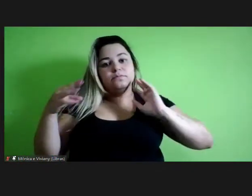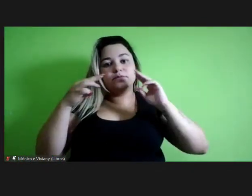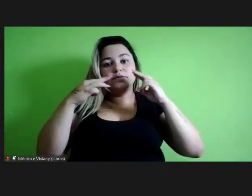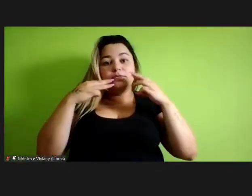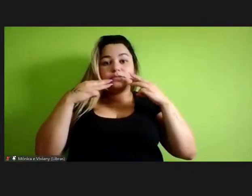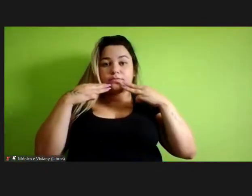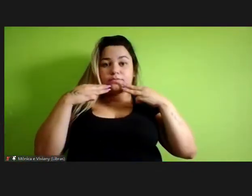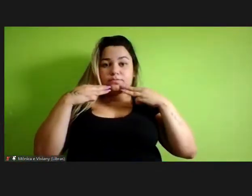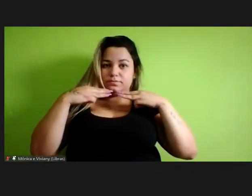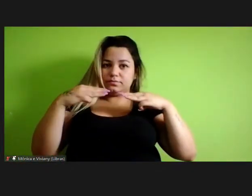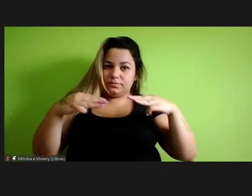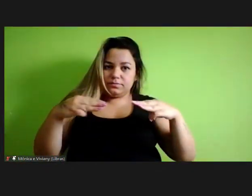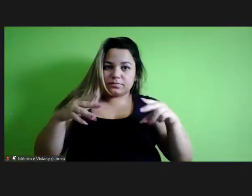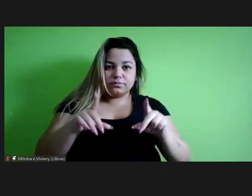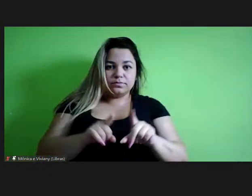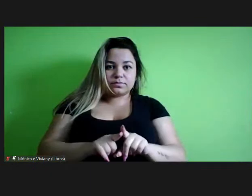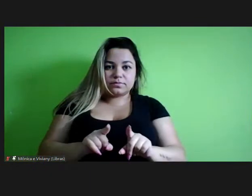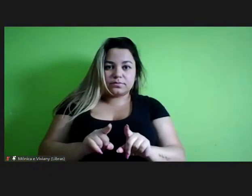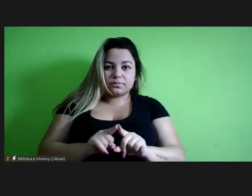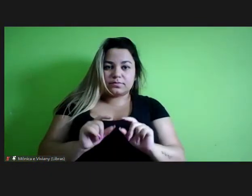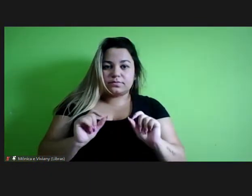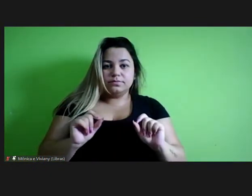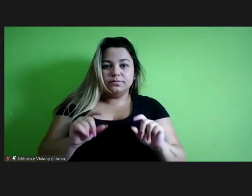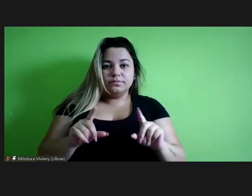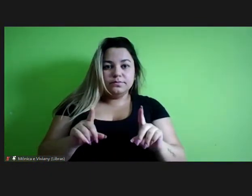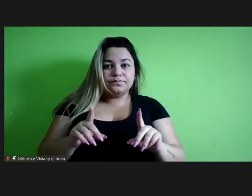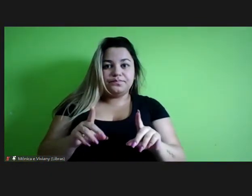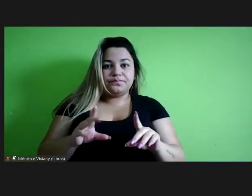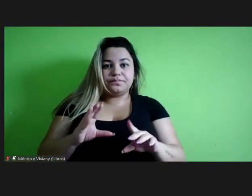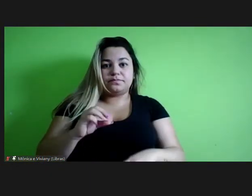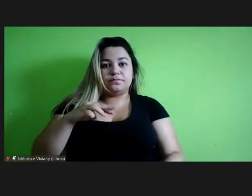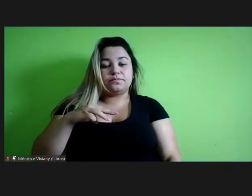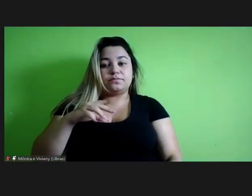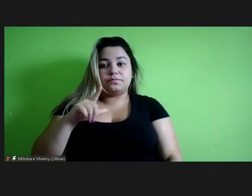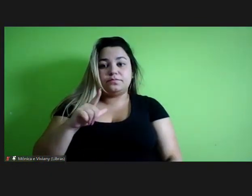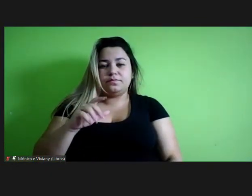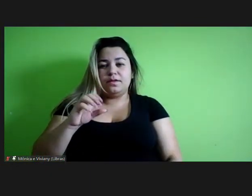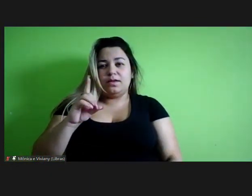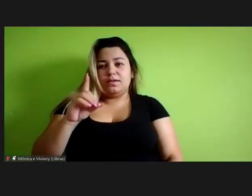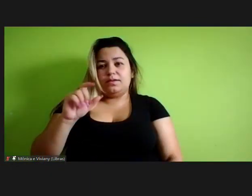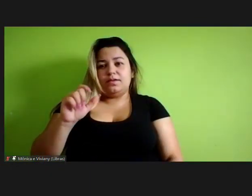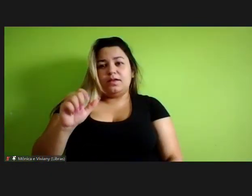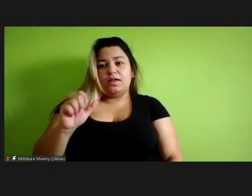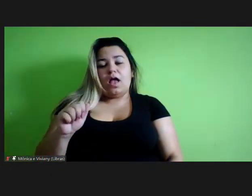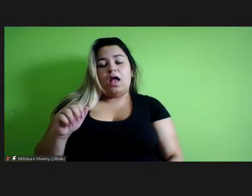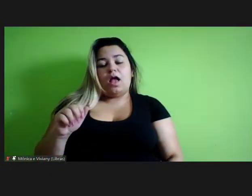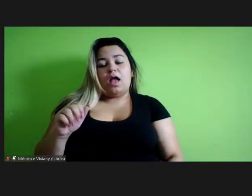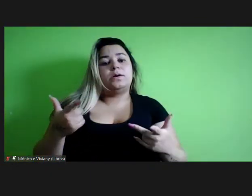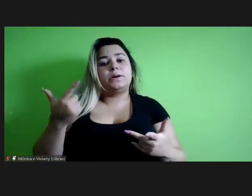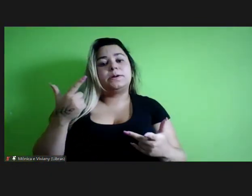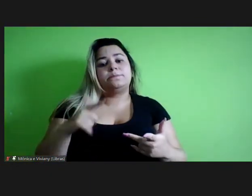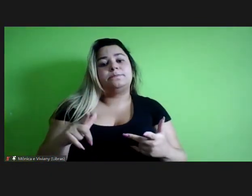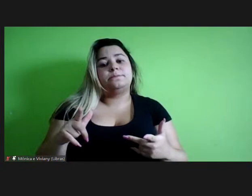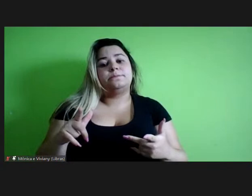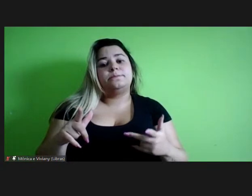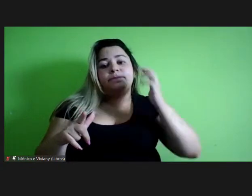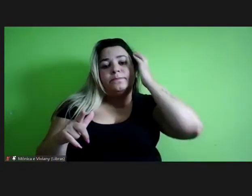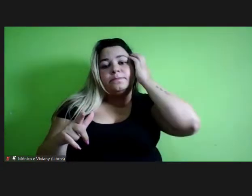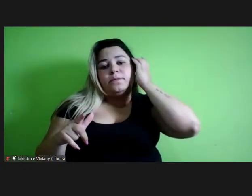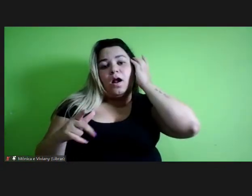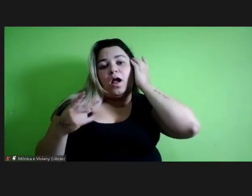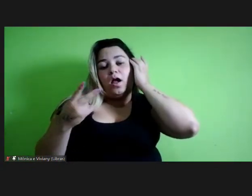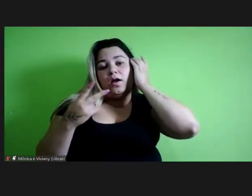do have a mission that is complex to try and to